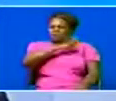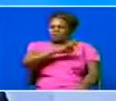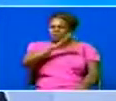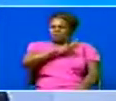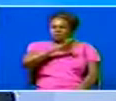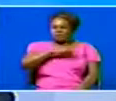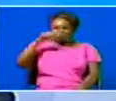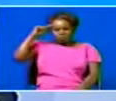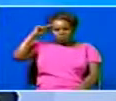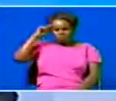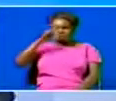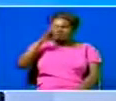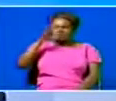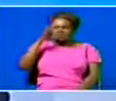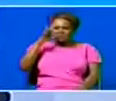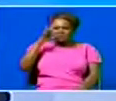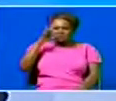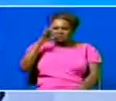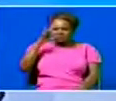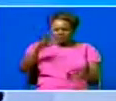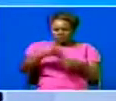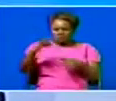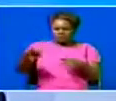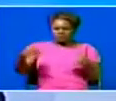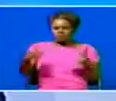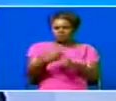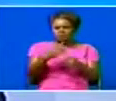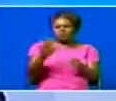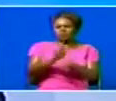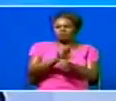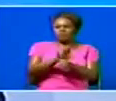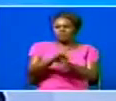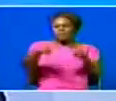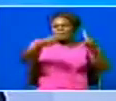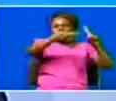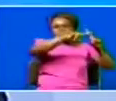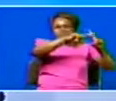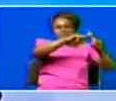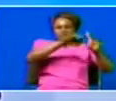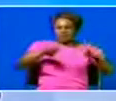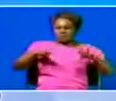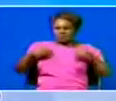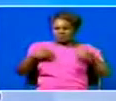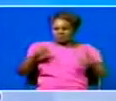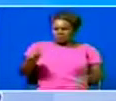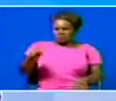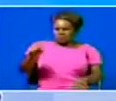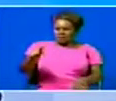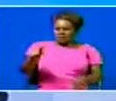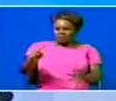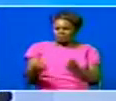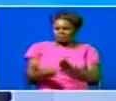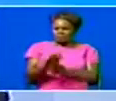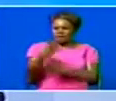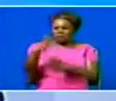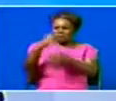Now, indigenous vegetables are in plenty, filling shelves in supermarkets, a sure sign of the positive uptake. Seed companies are also breeding more of